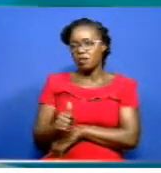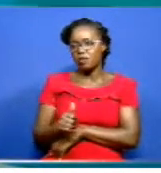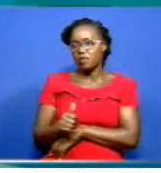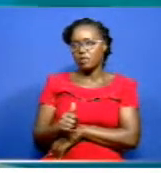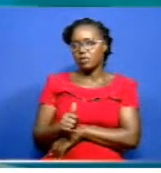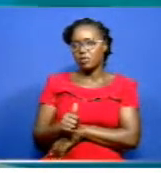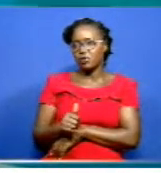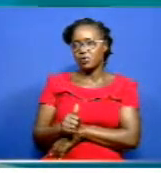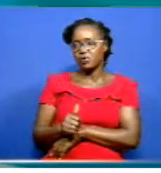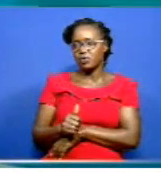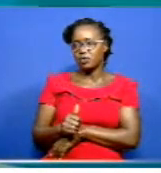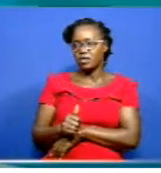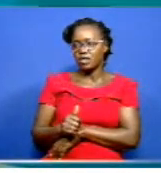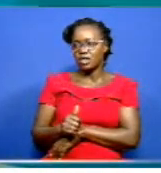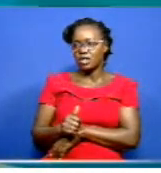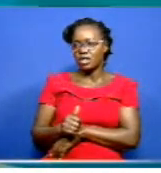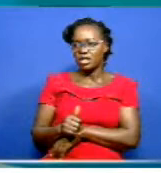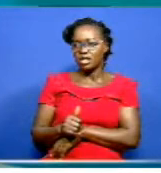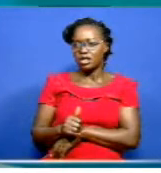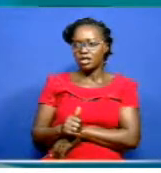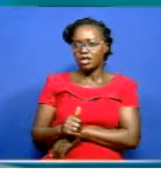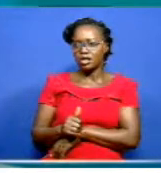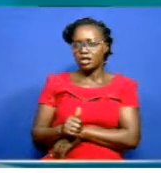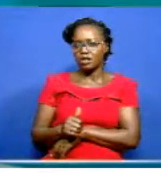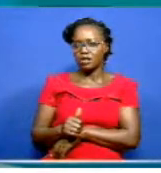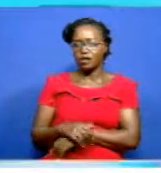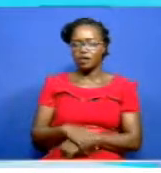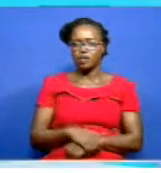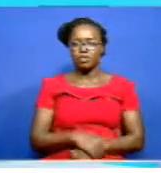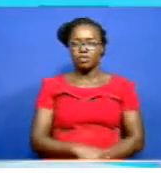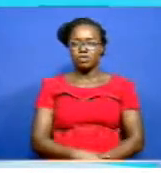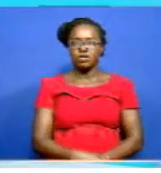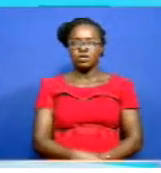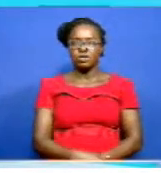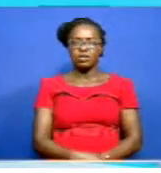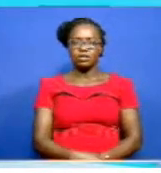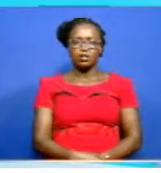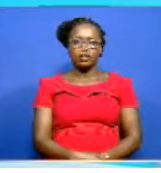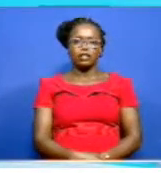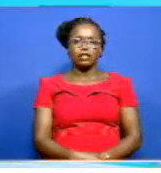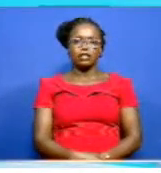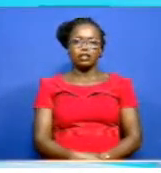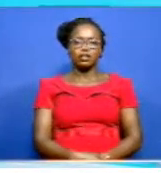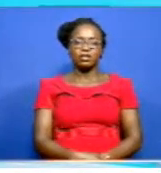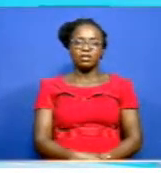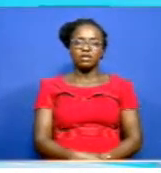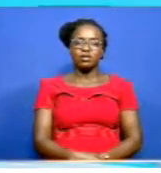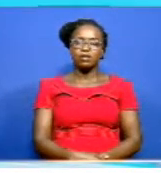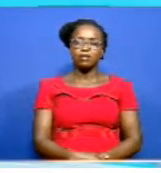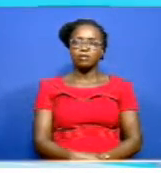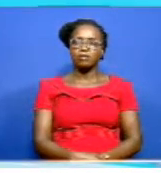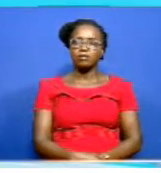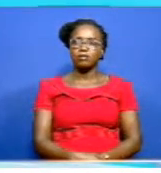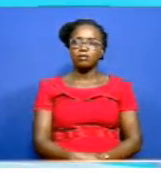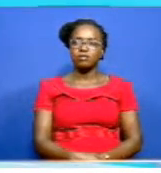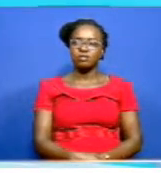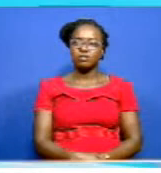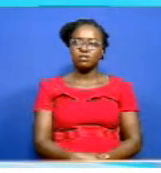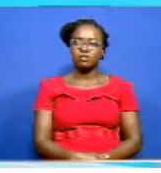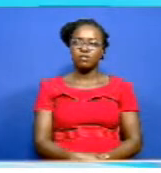kidogo. Nancy, ni kukate tuende katika jumba la telecommunication hapa katikati ya jiji la Nairobi tuweze kumsikia hatibu wa